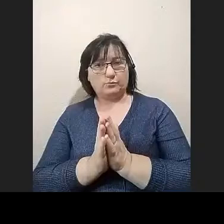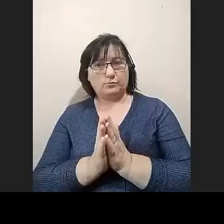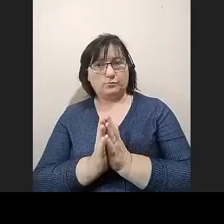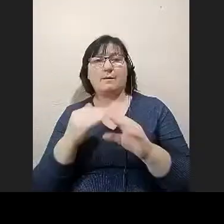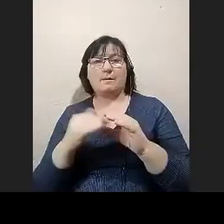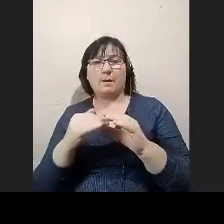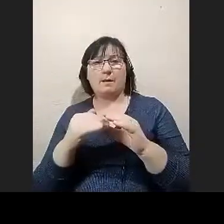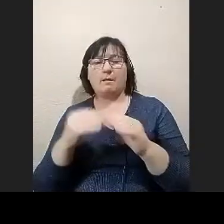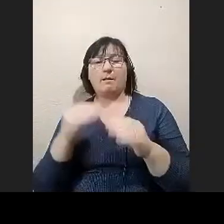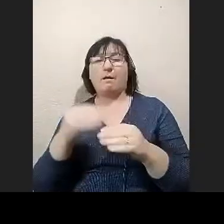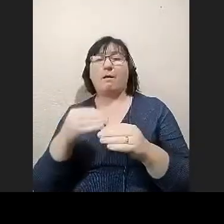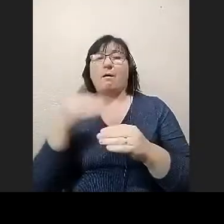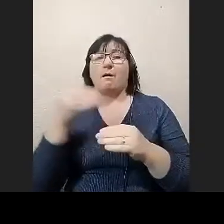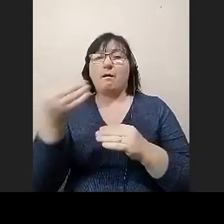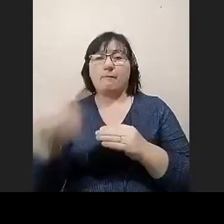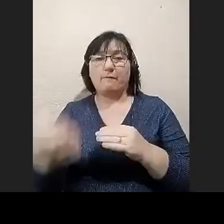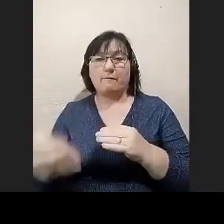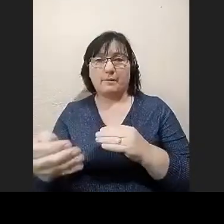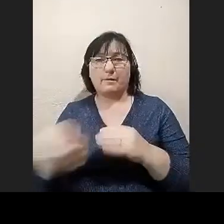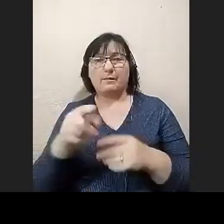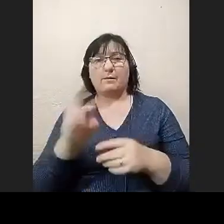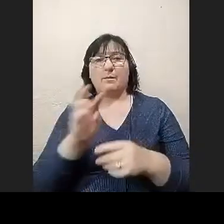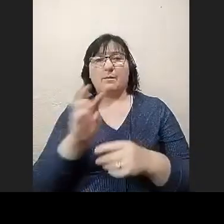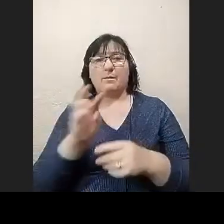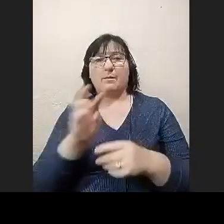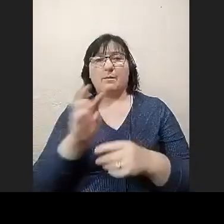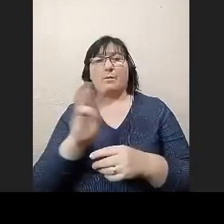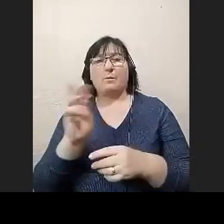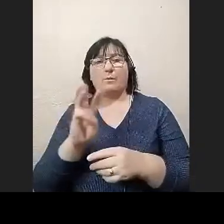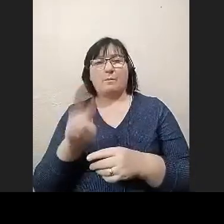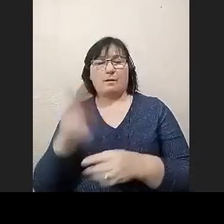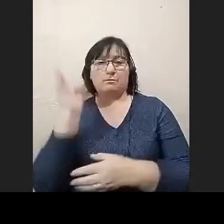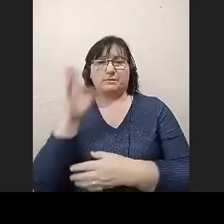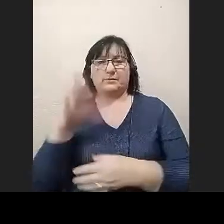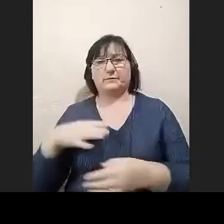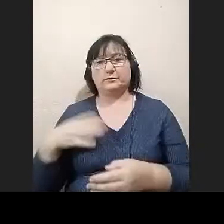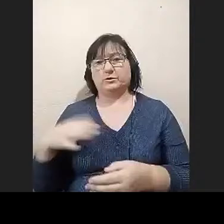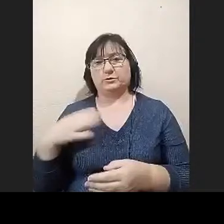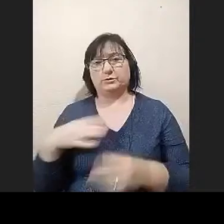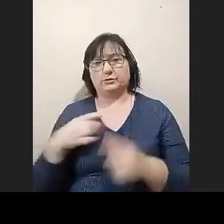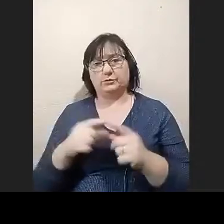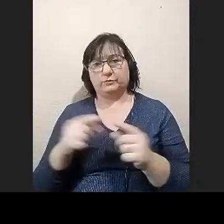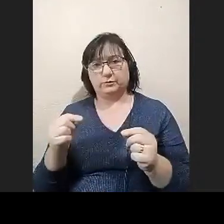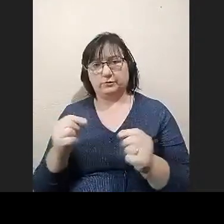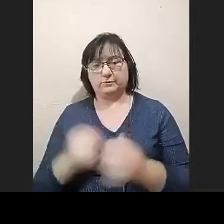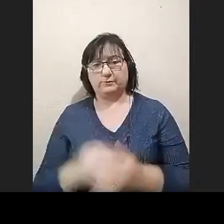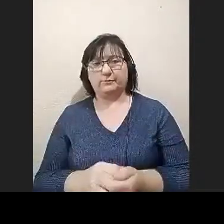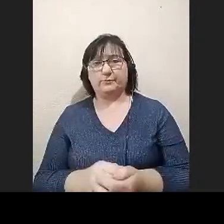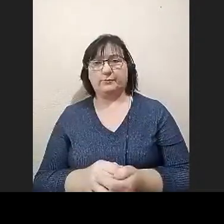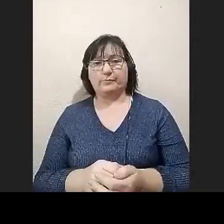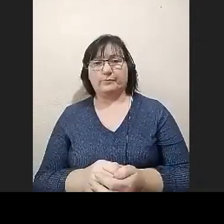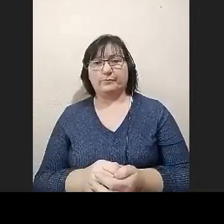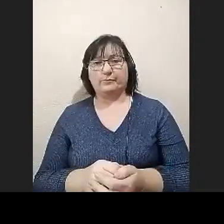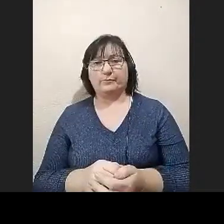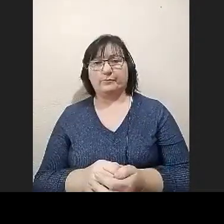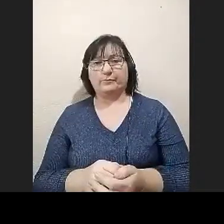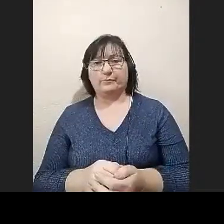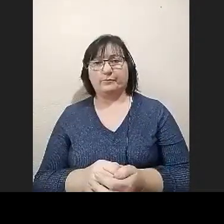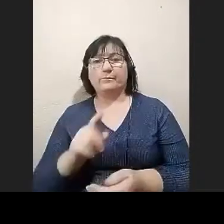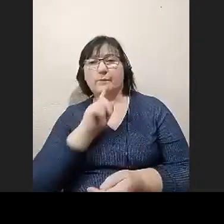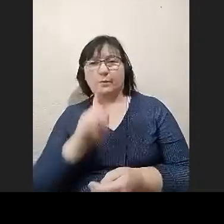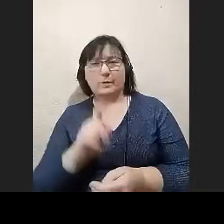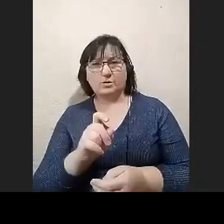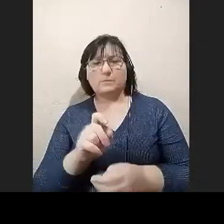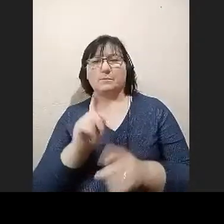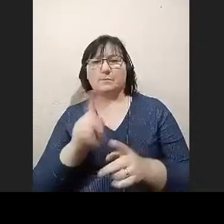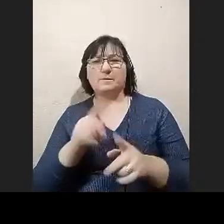webinar. When questions are being posted, please keep to the topic and do not list any personal